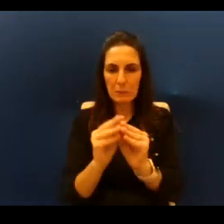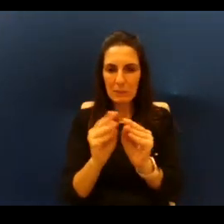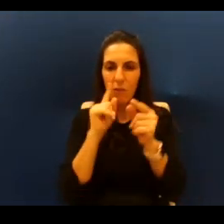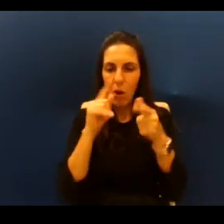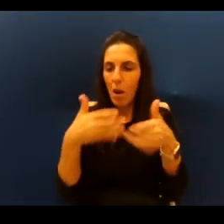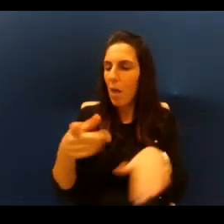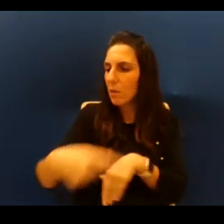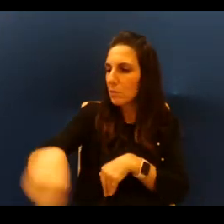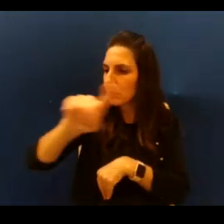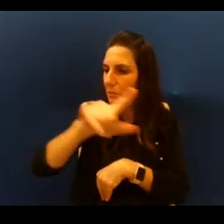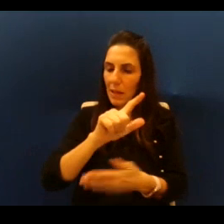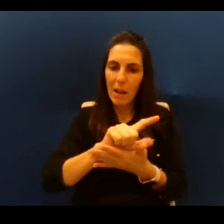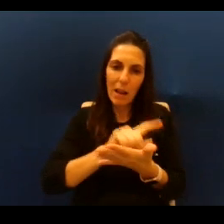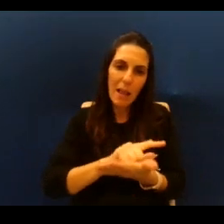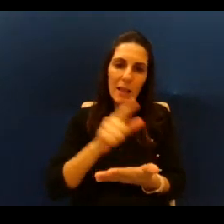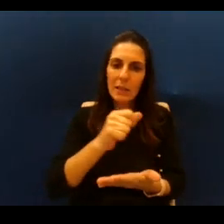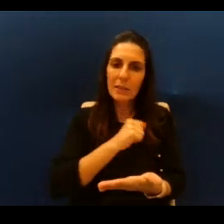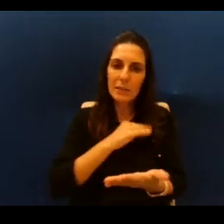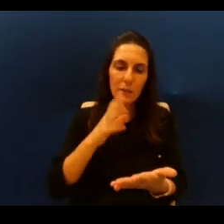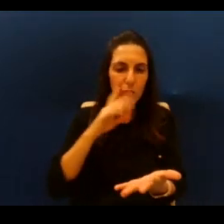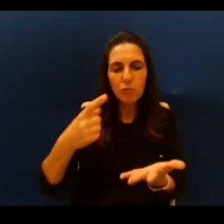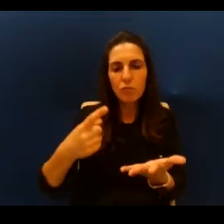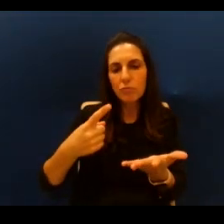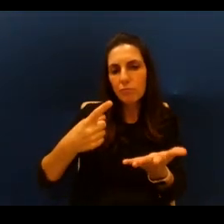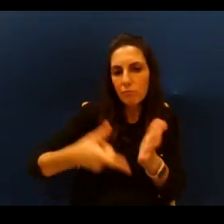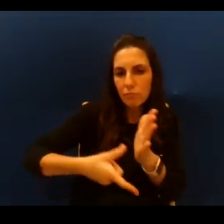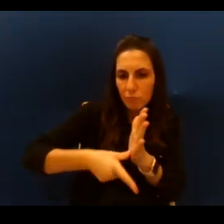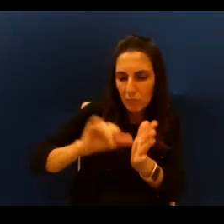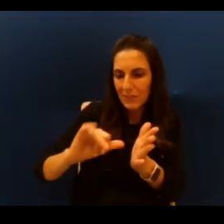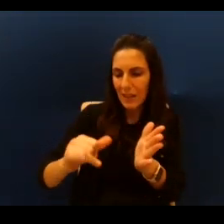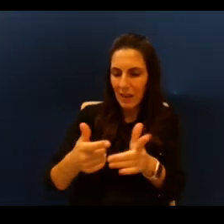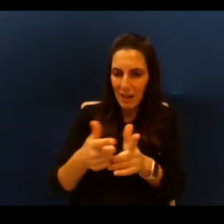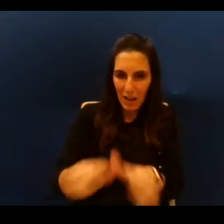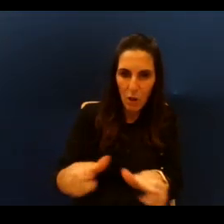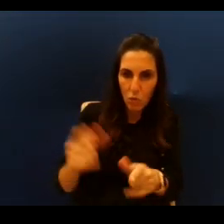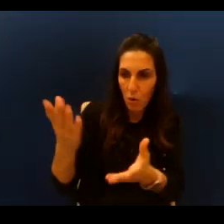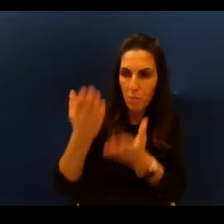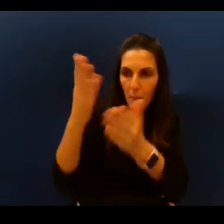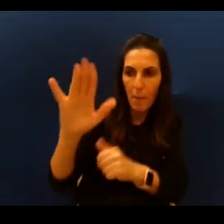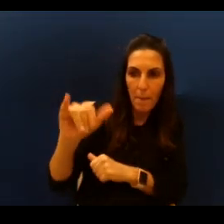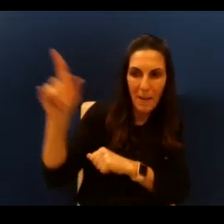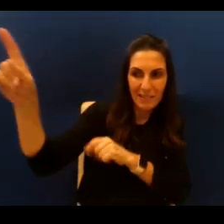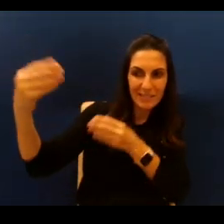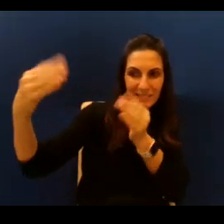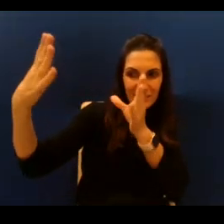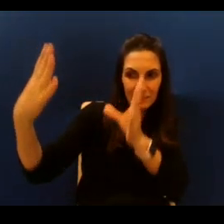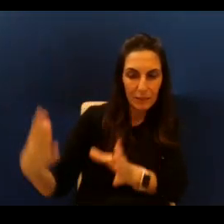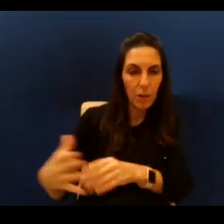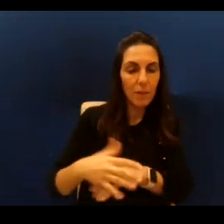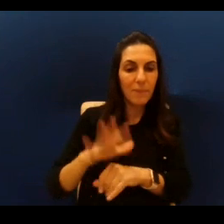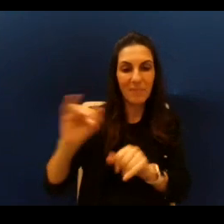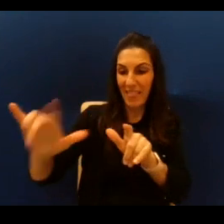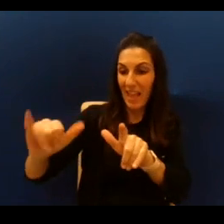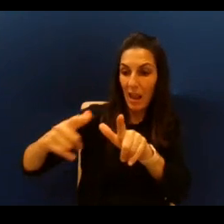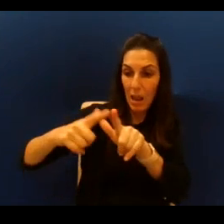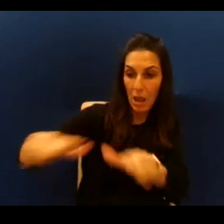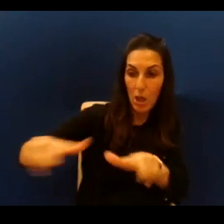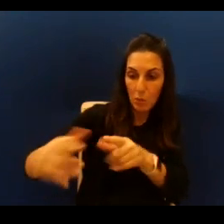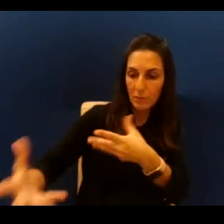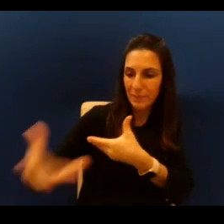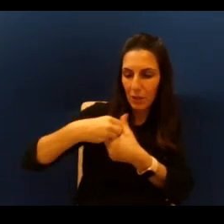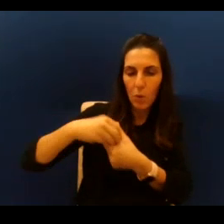staff to review the additional language proposed by the seller. And that language is included in Exhibit